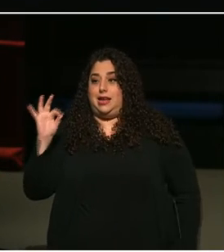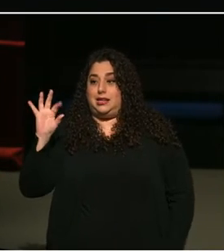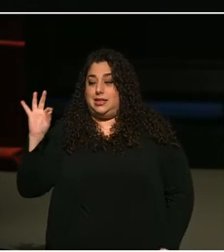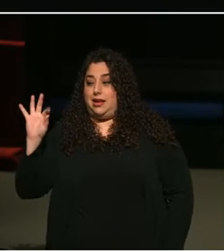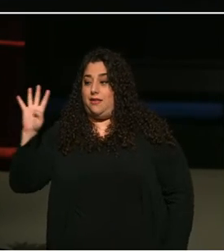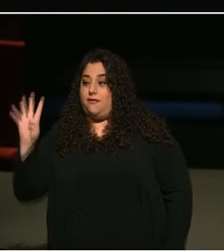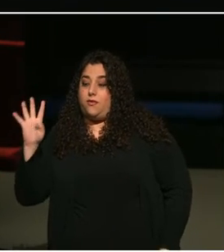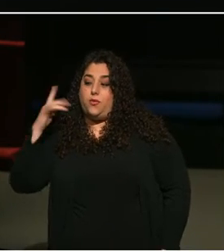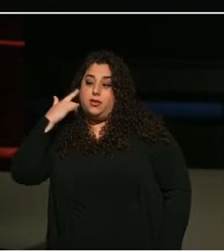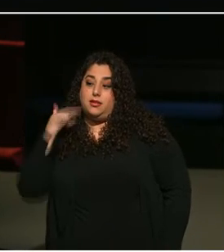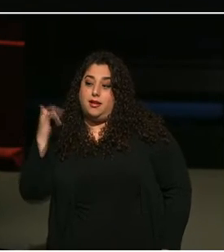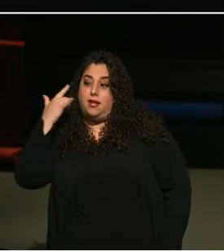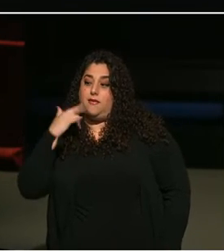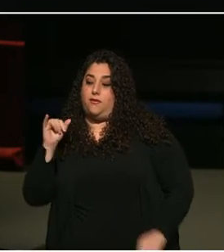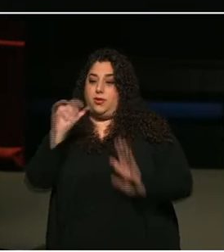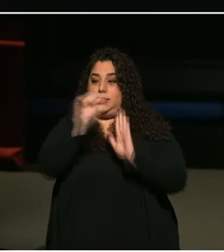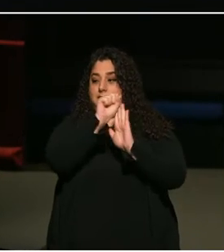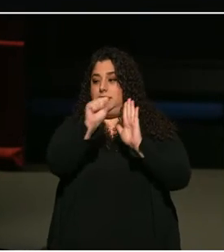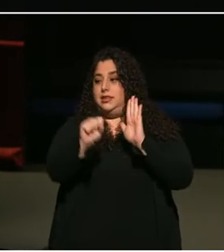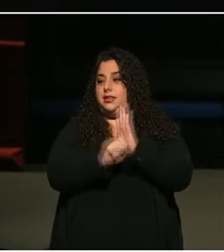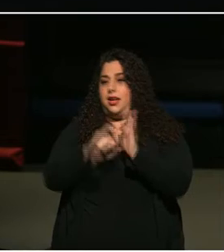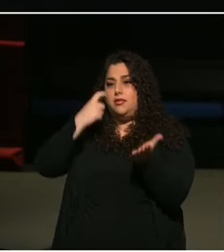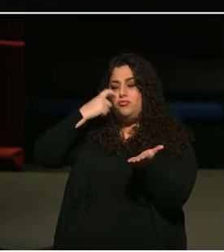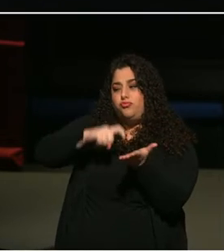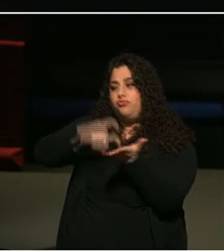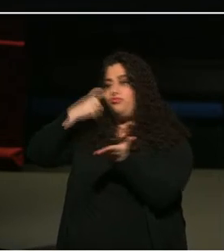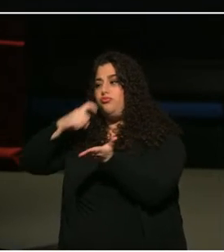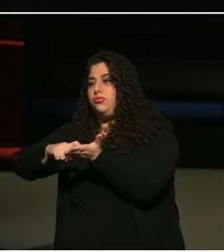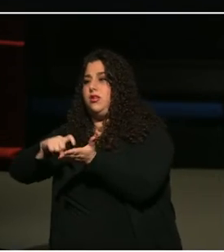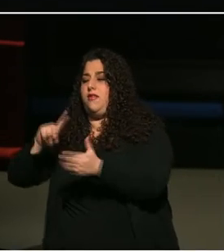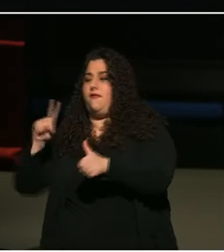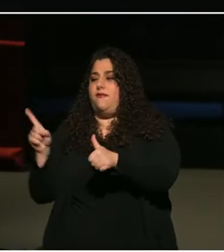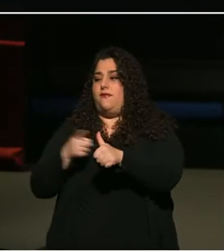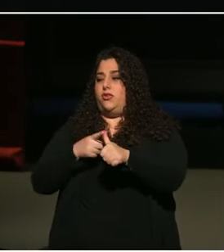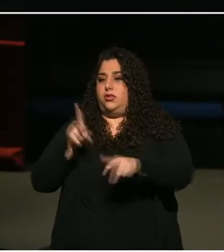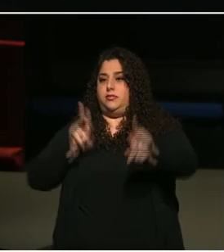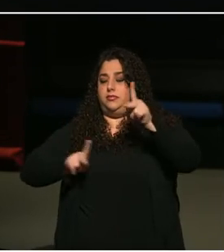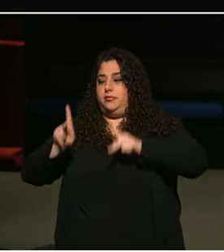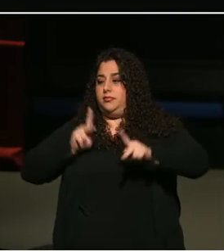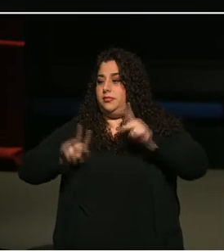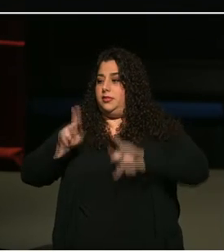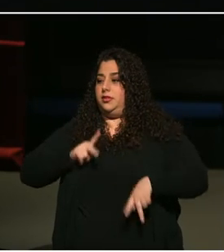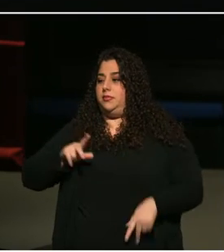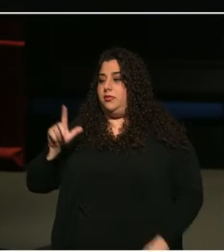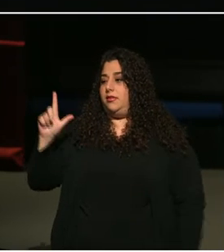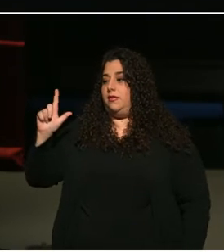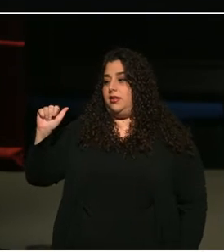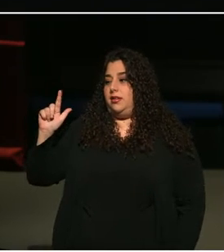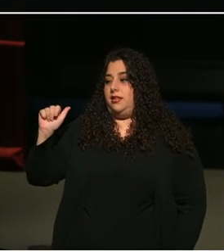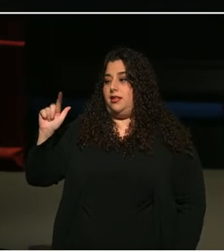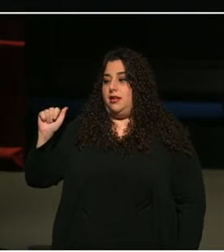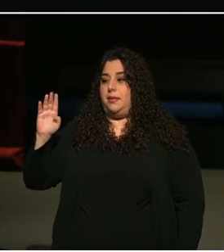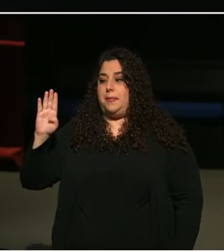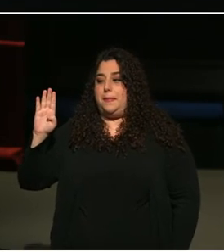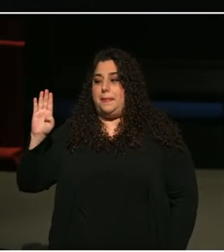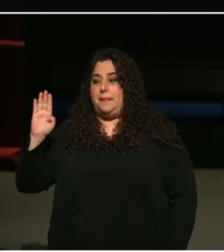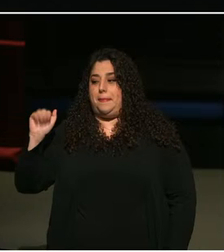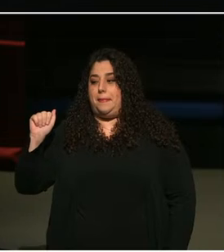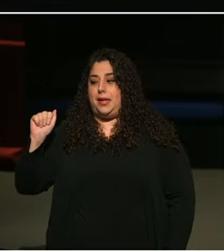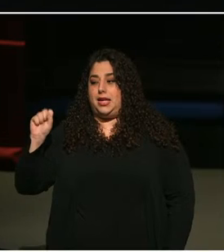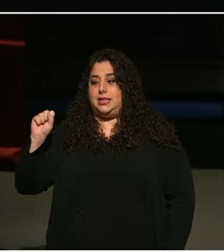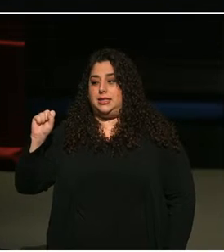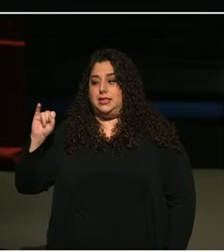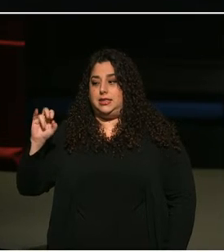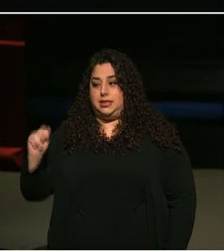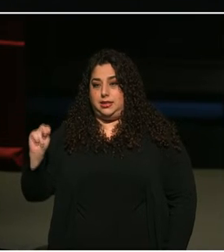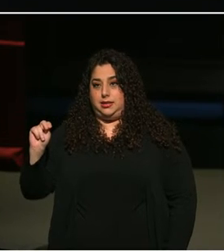Gabrielino Tongva Nation as the original inhabitants of the Los Angeles Basin. Still, we are among